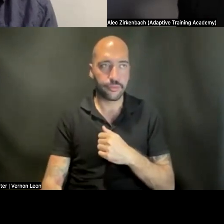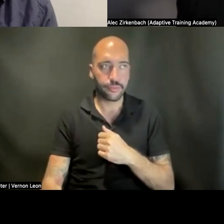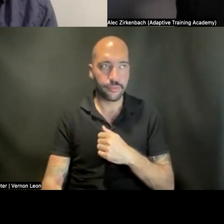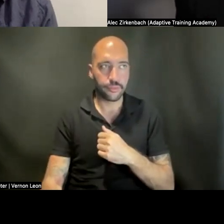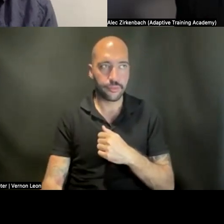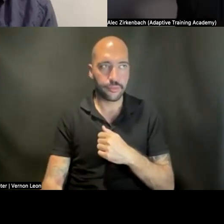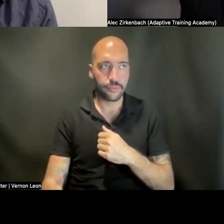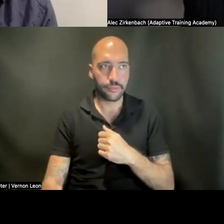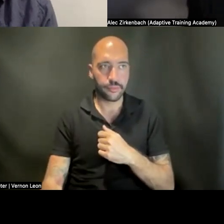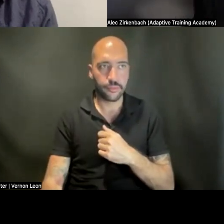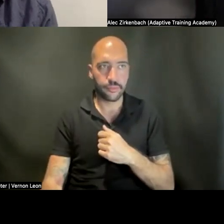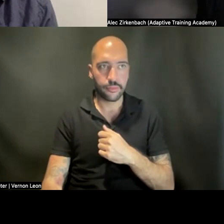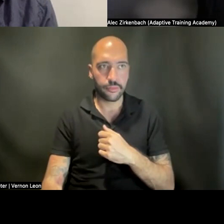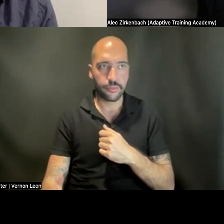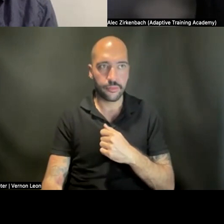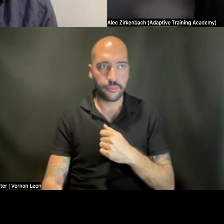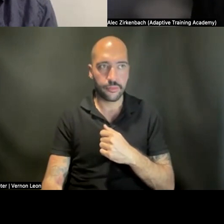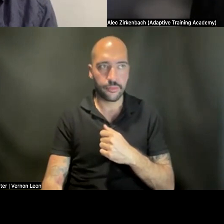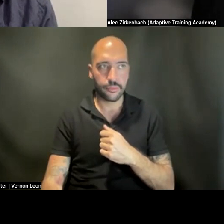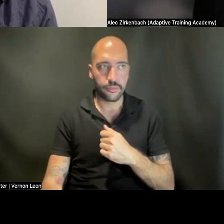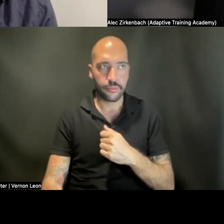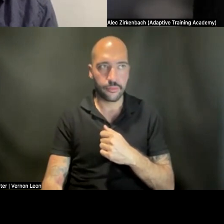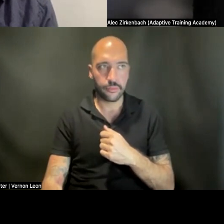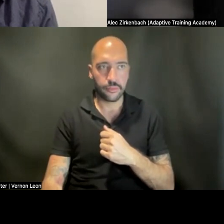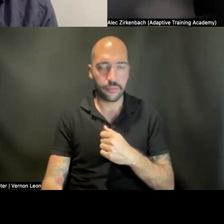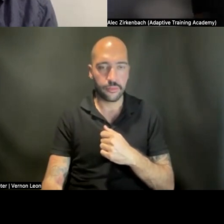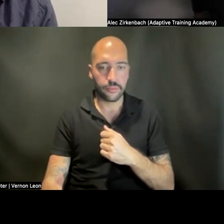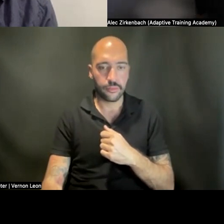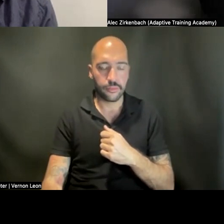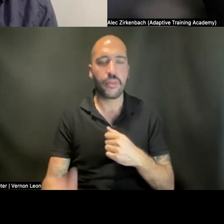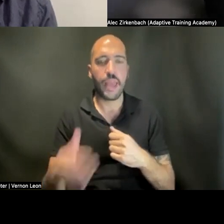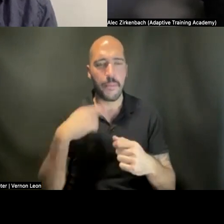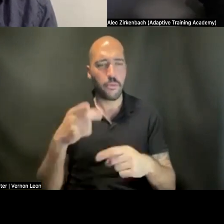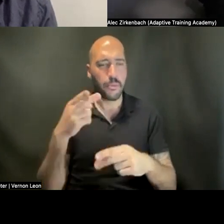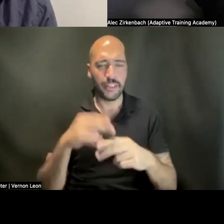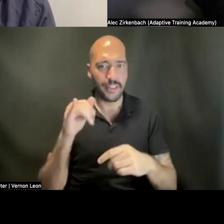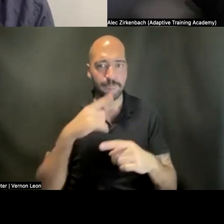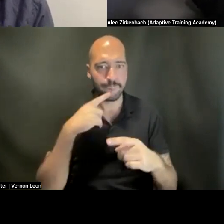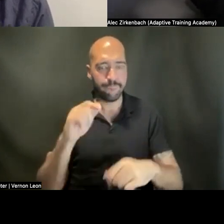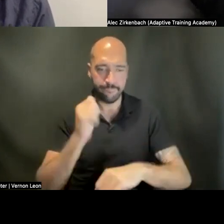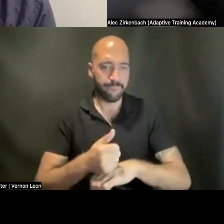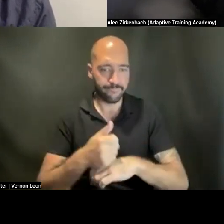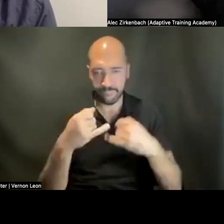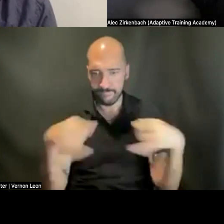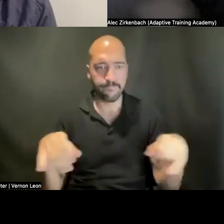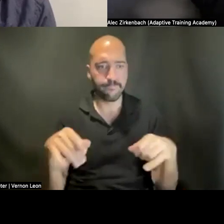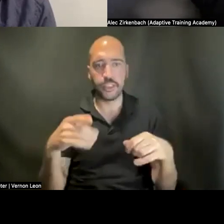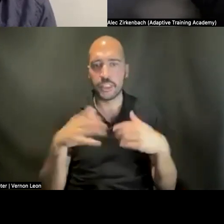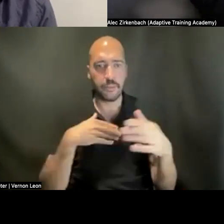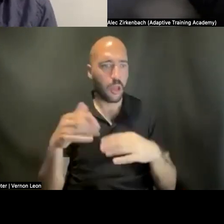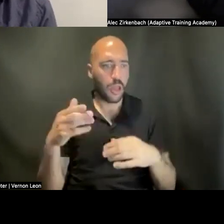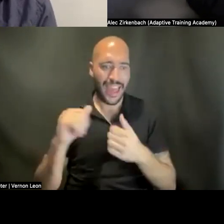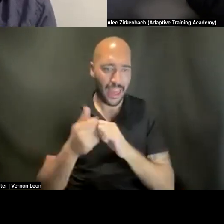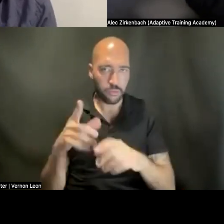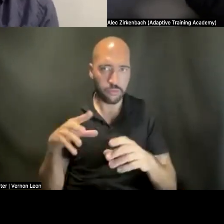that that hardline stance of, it doesn't matter what your origin was, it doesn't matter how